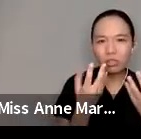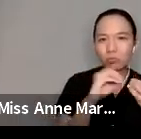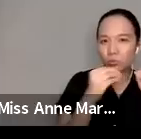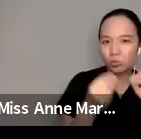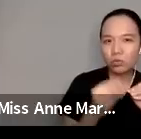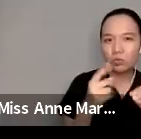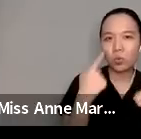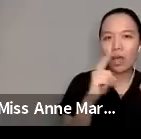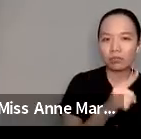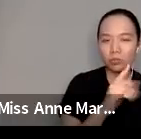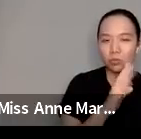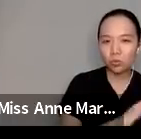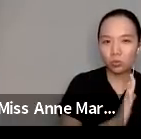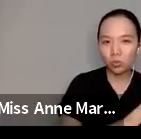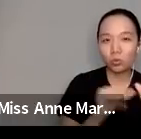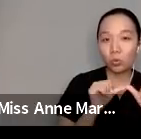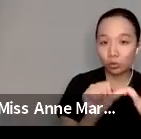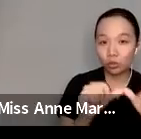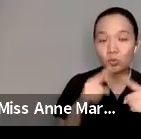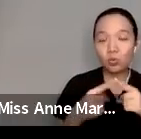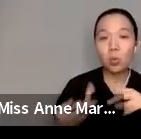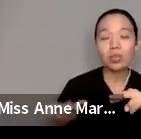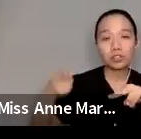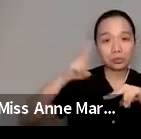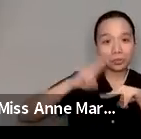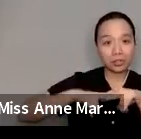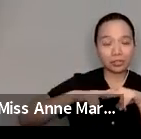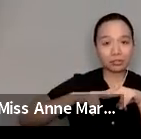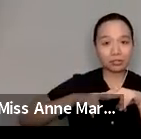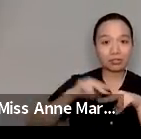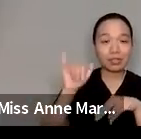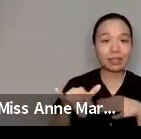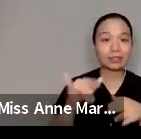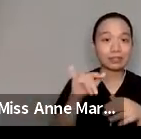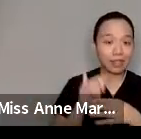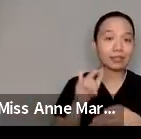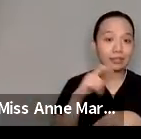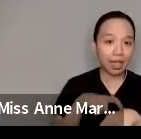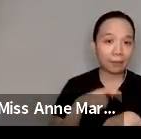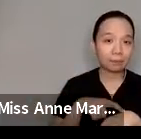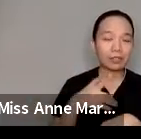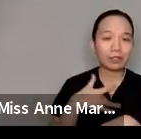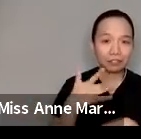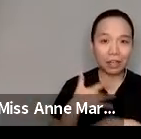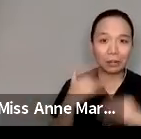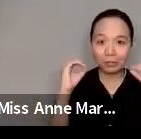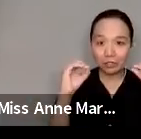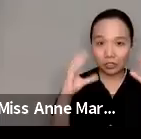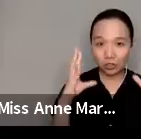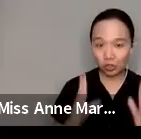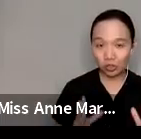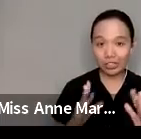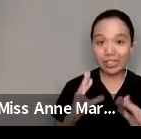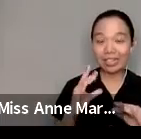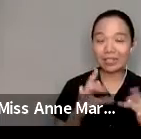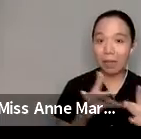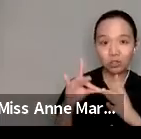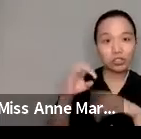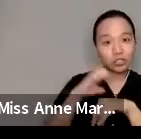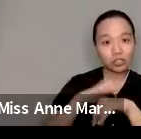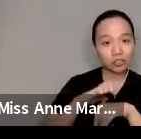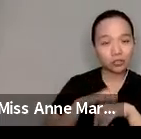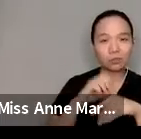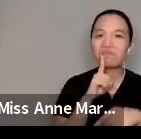school continued to increase. At that time, I felt that being a teacher, especially English teacher, was very